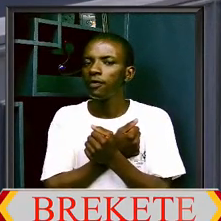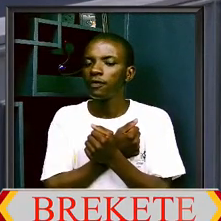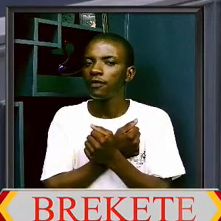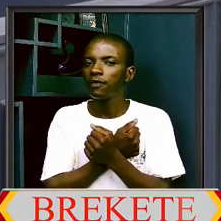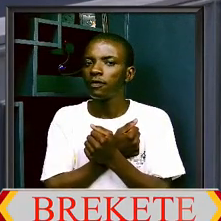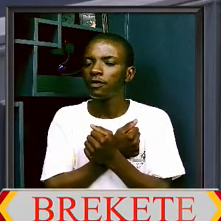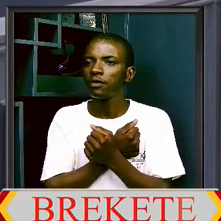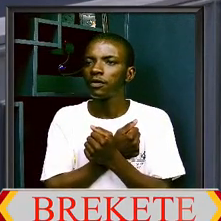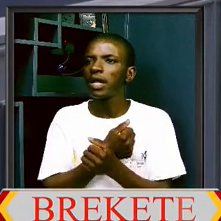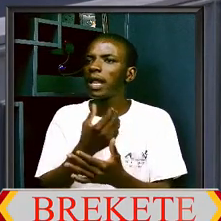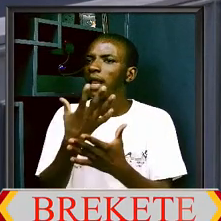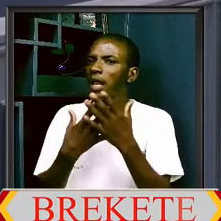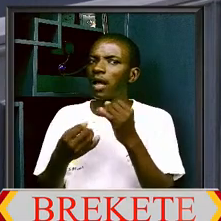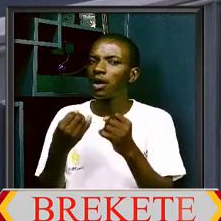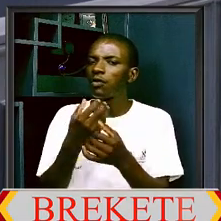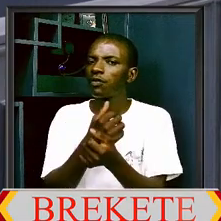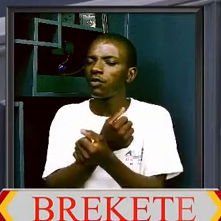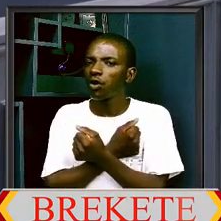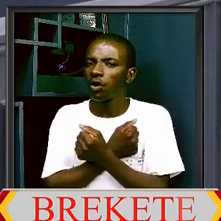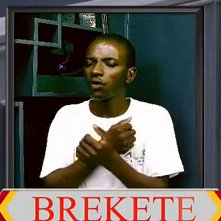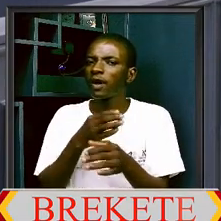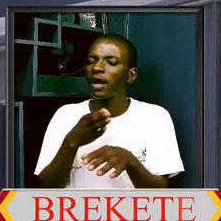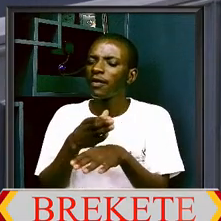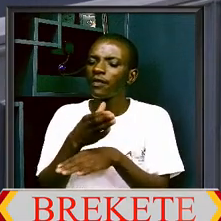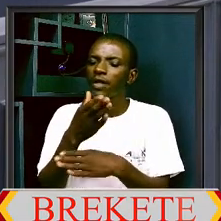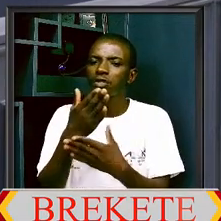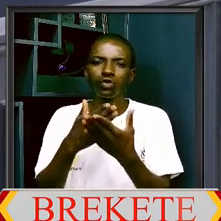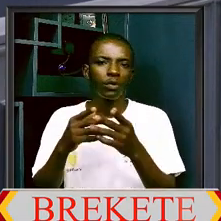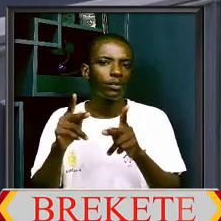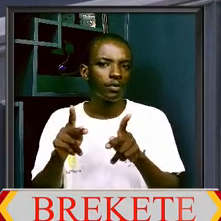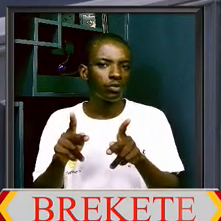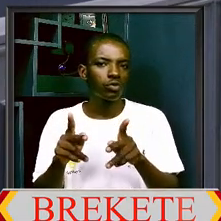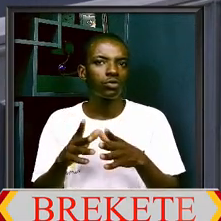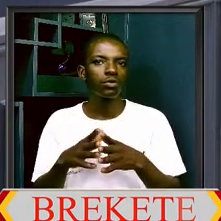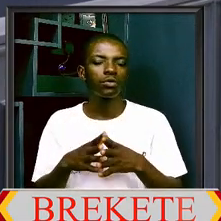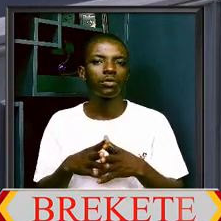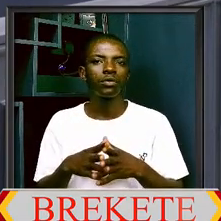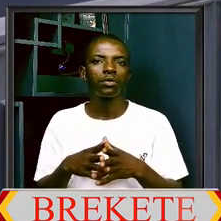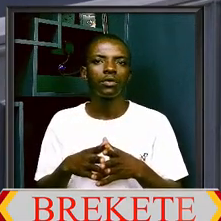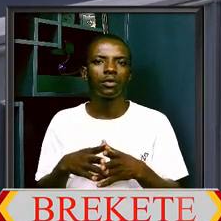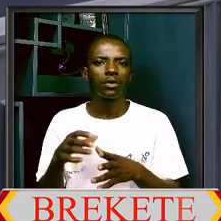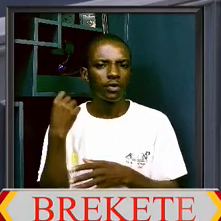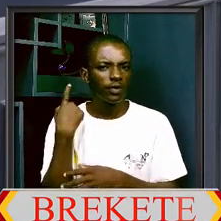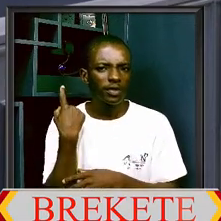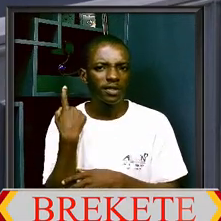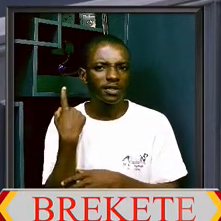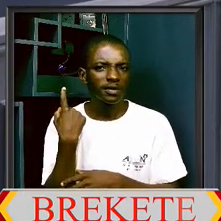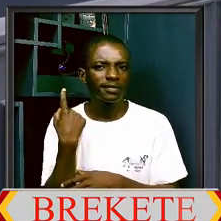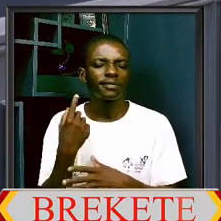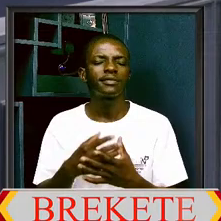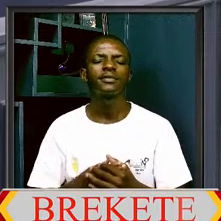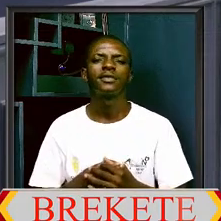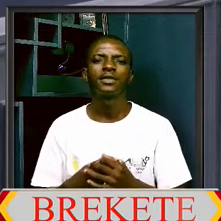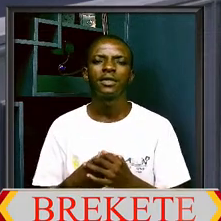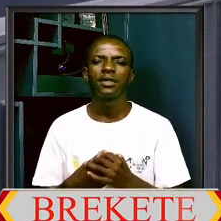Love Now lack of Love they affect some people I don't know what I